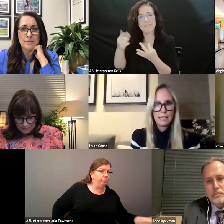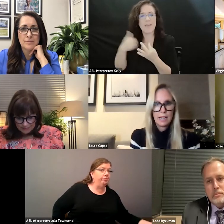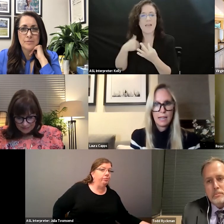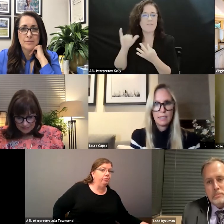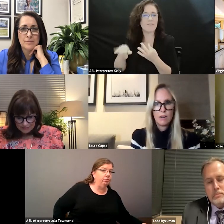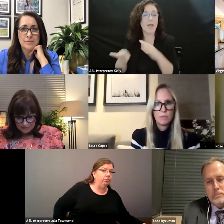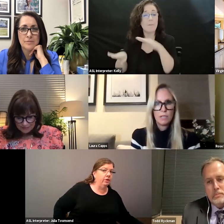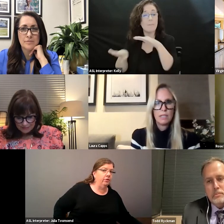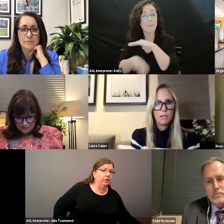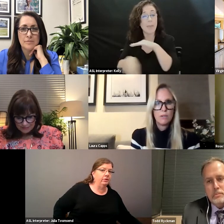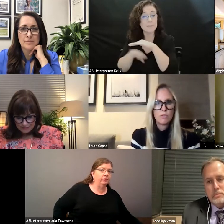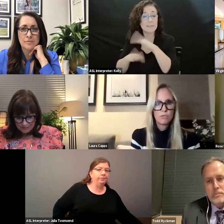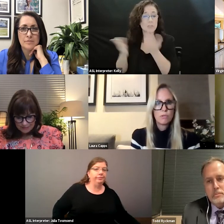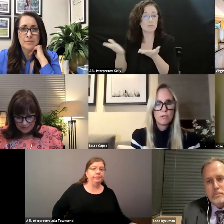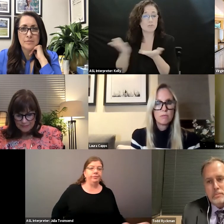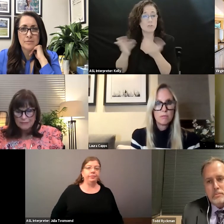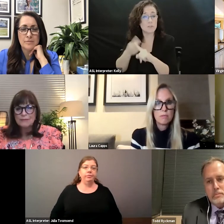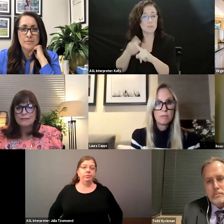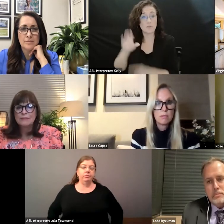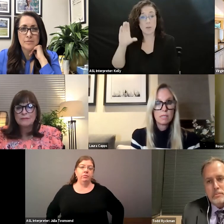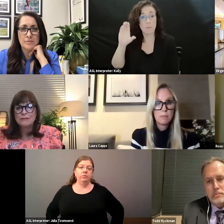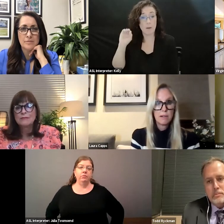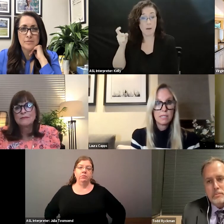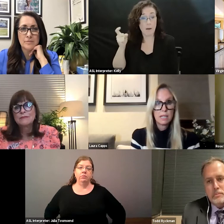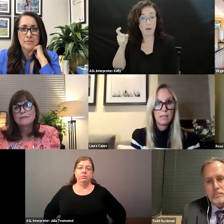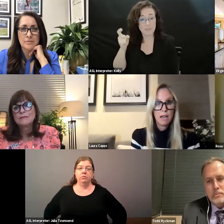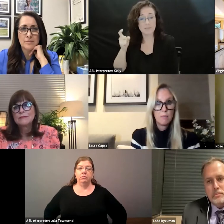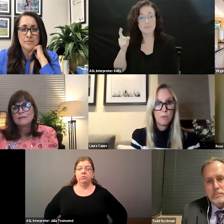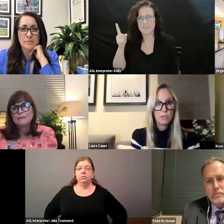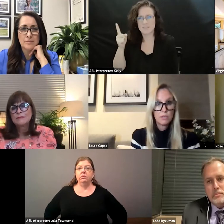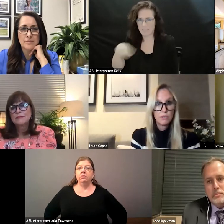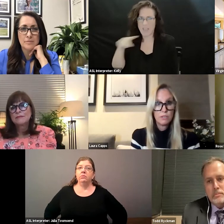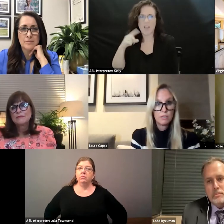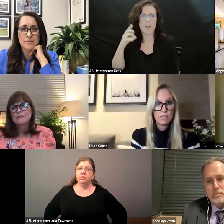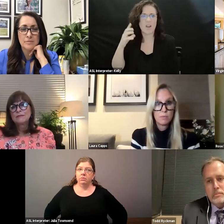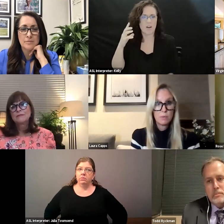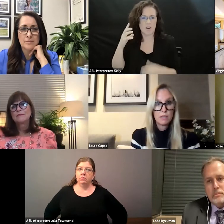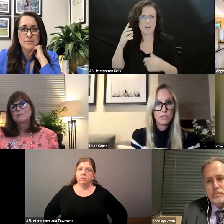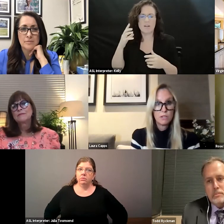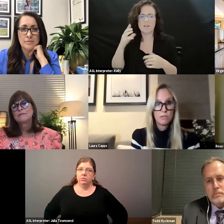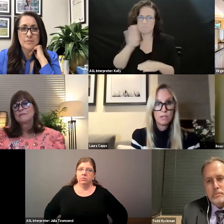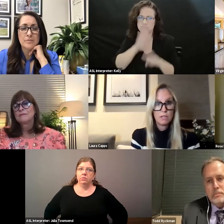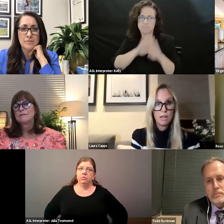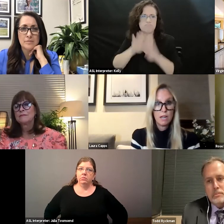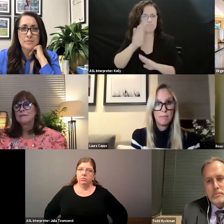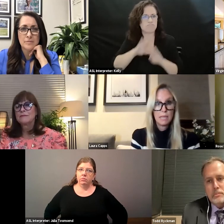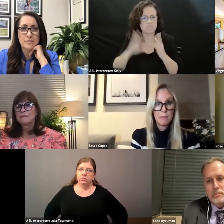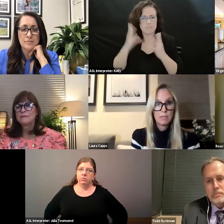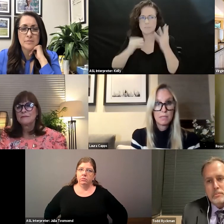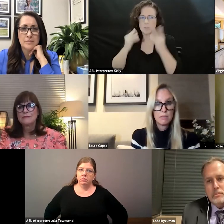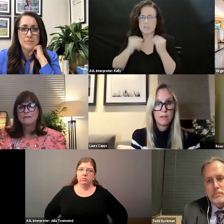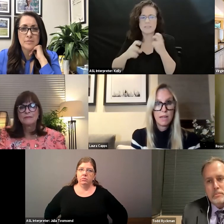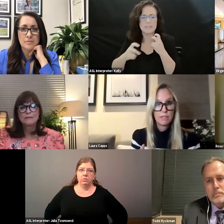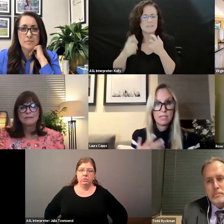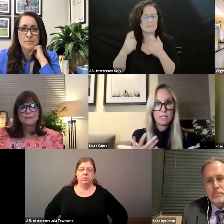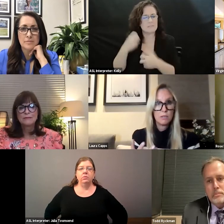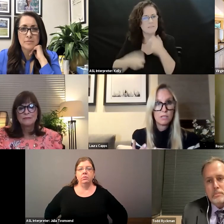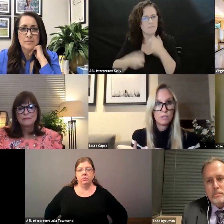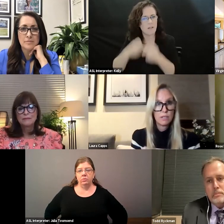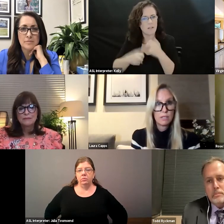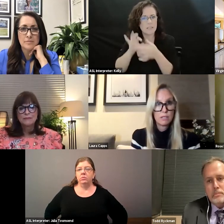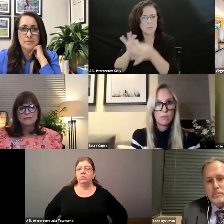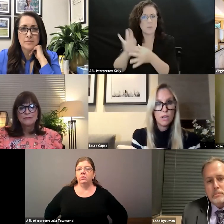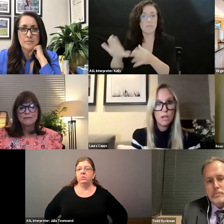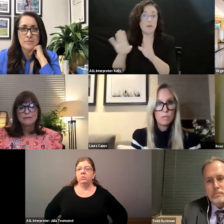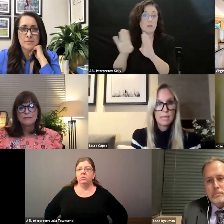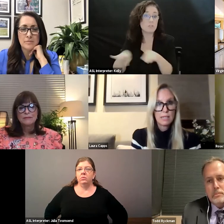999 are really you know experiencing a lot more difficulties with their children uh being able to have continuous